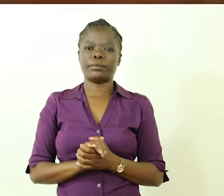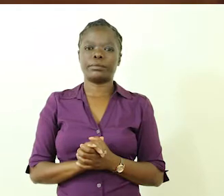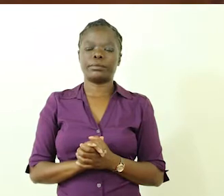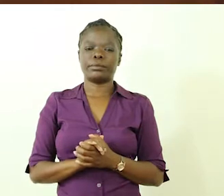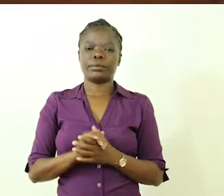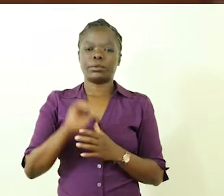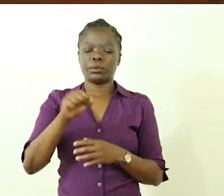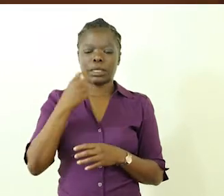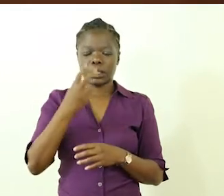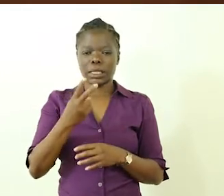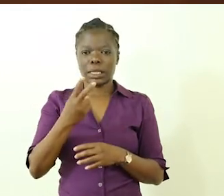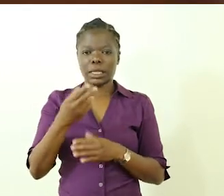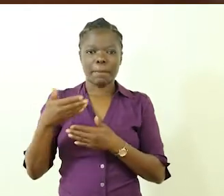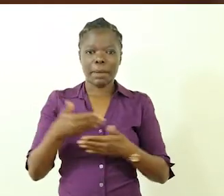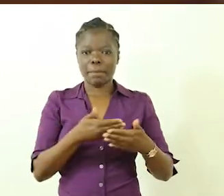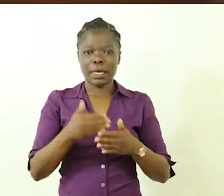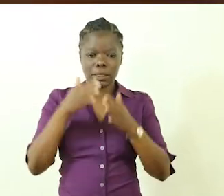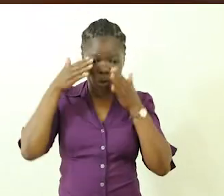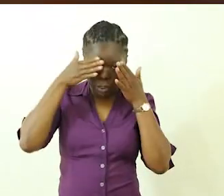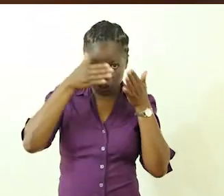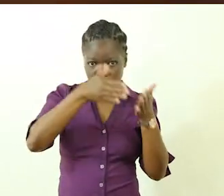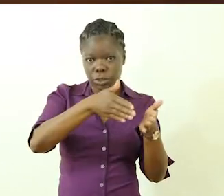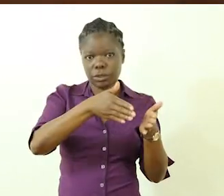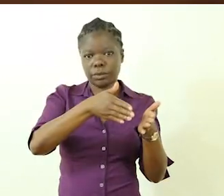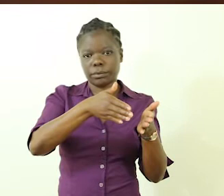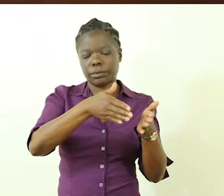You can see the child is concentrating.